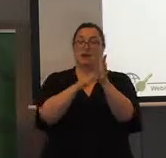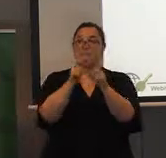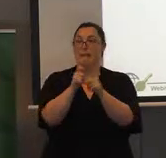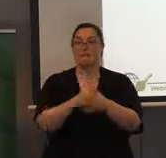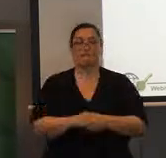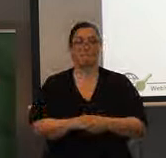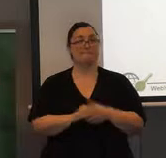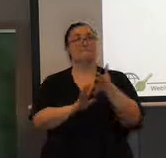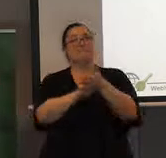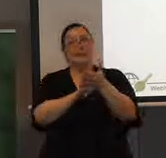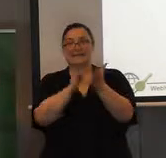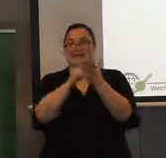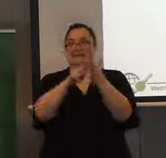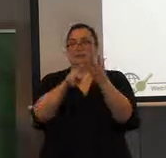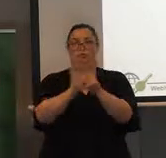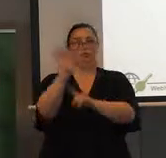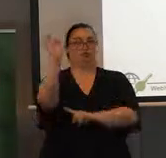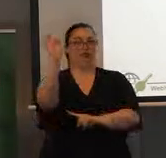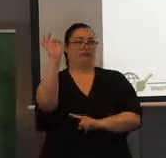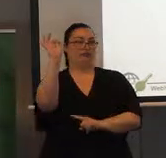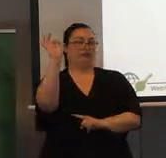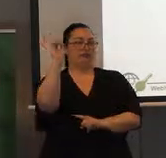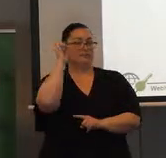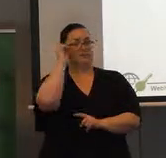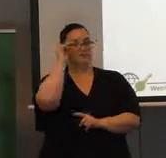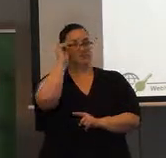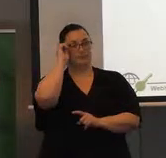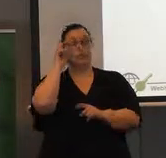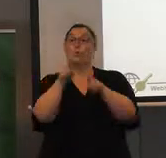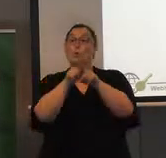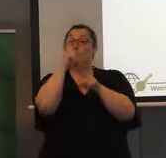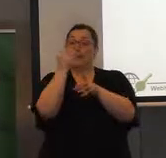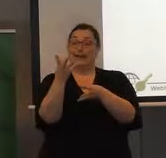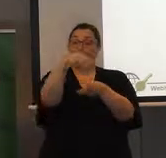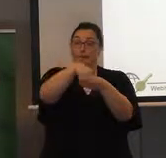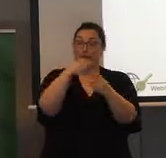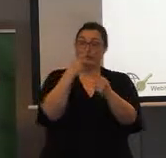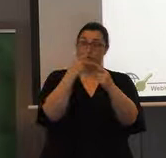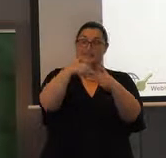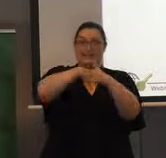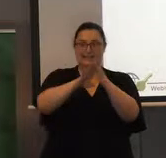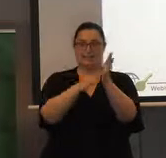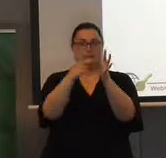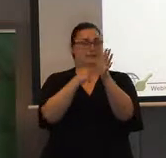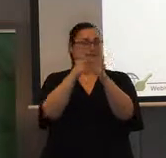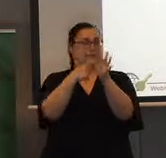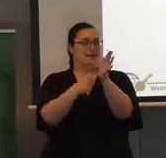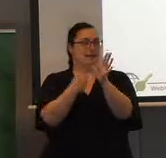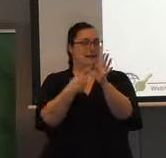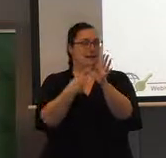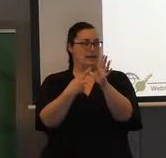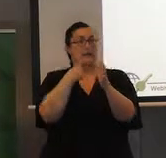They will all improve your search engine optimization. You can also embed information in the metadata